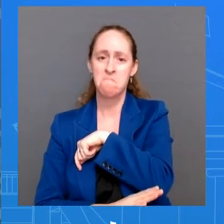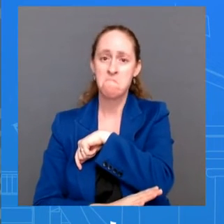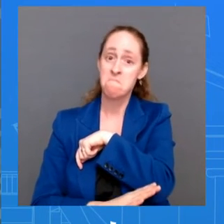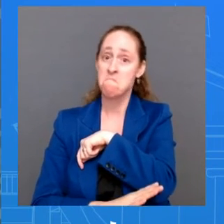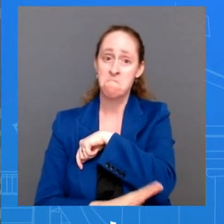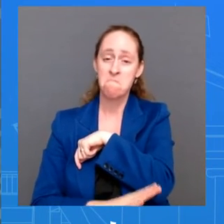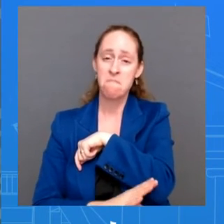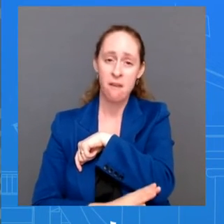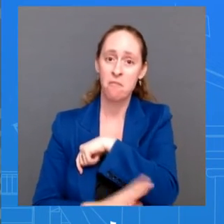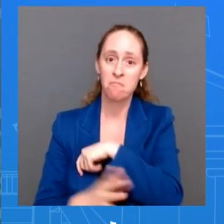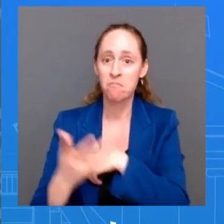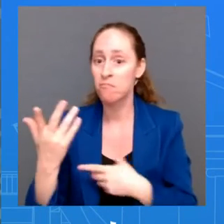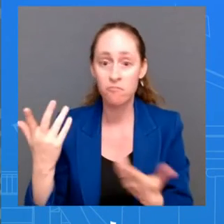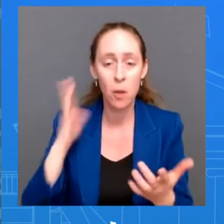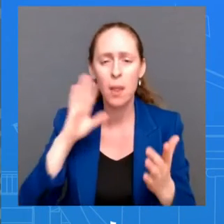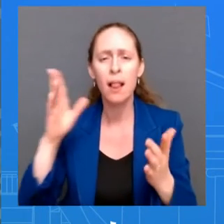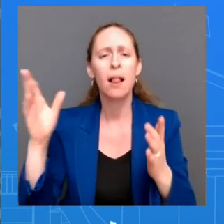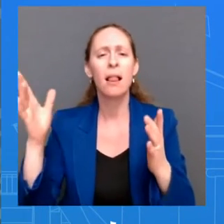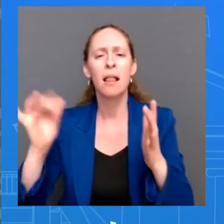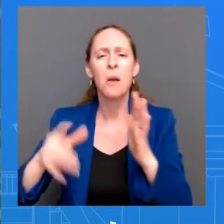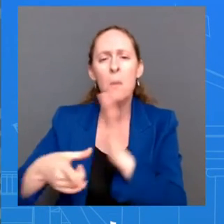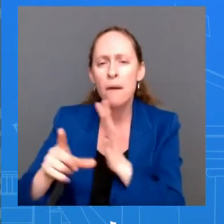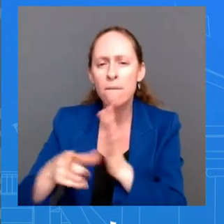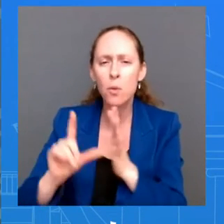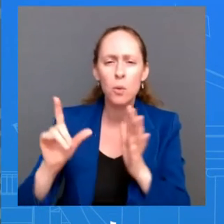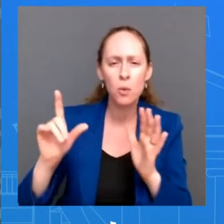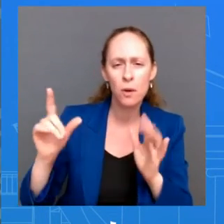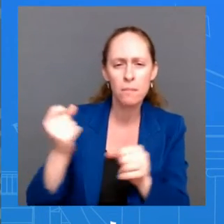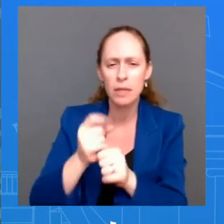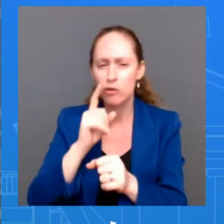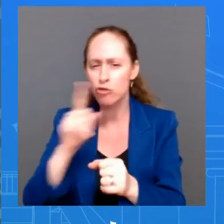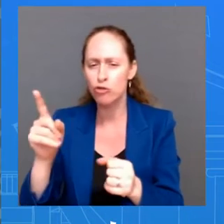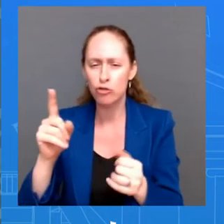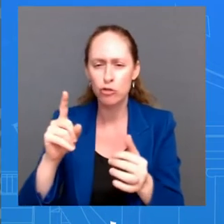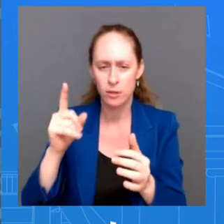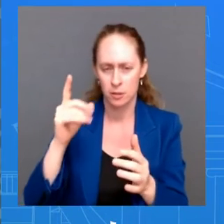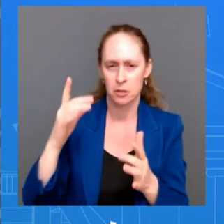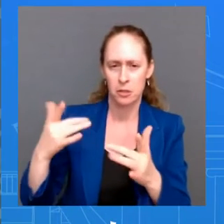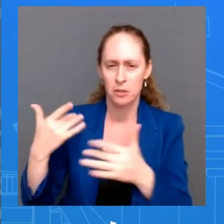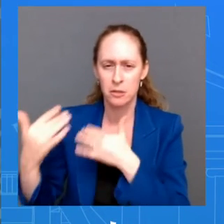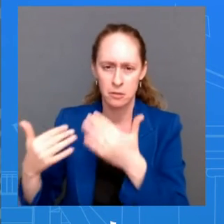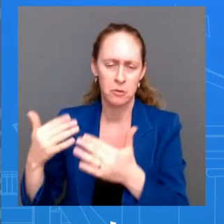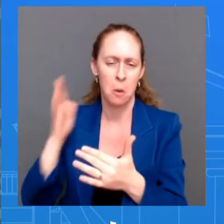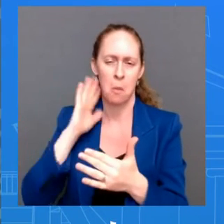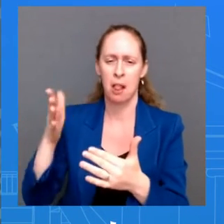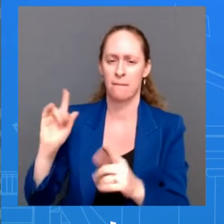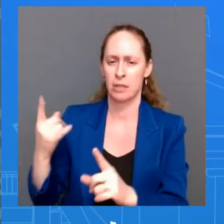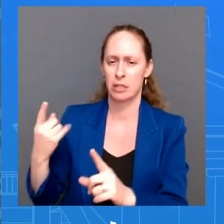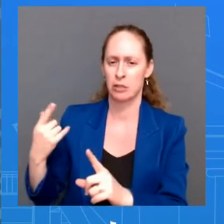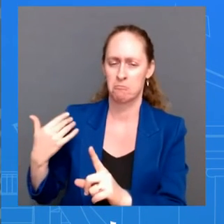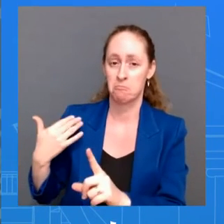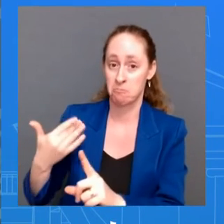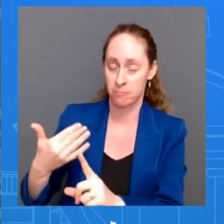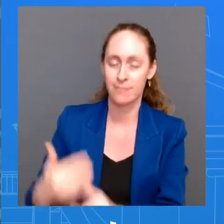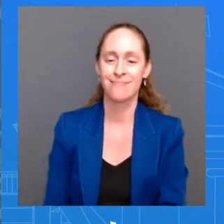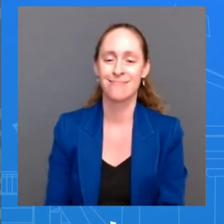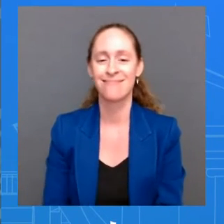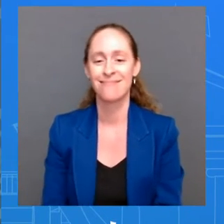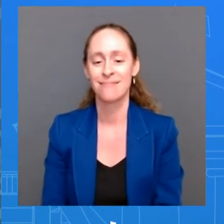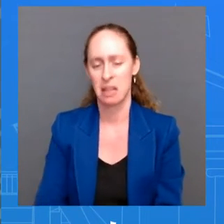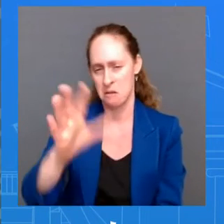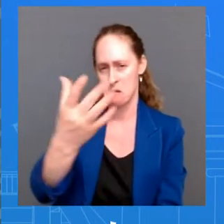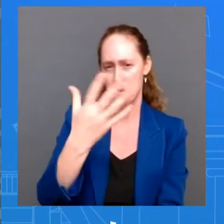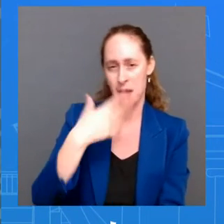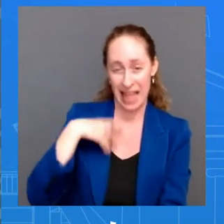that FDA and CDC does. We just don't have anything currently right now to share. Once we have more of what the plan looks like and the allocations,